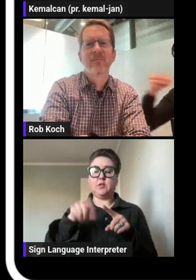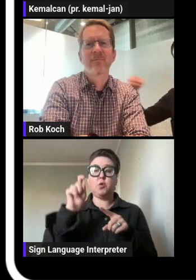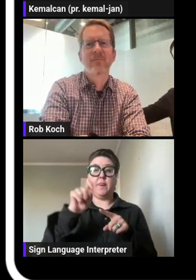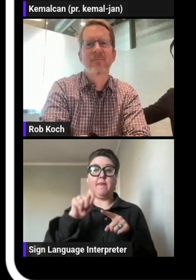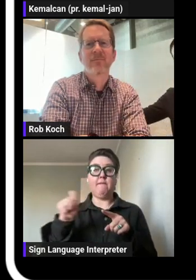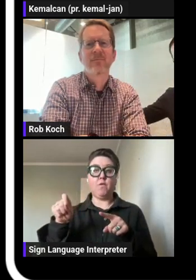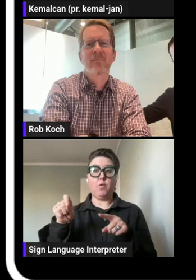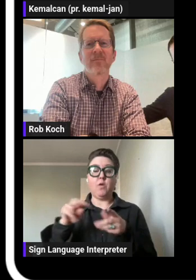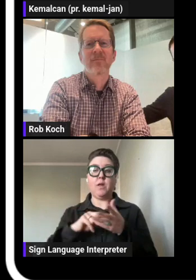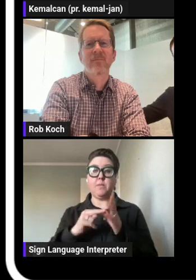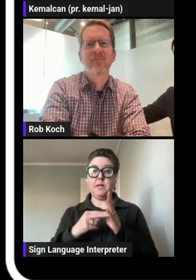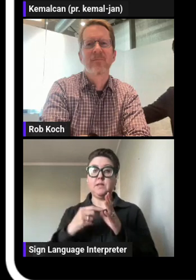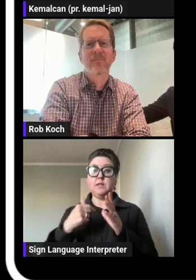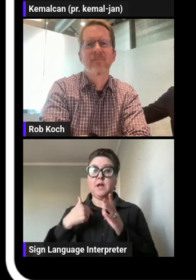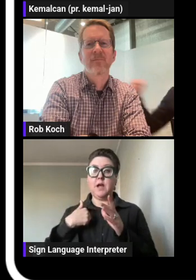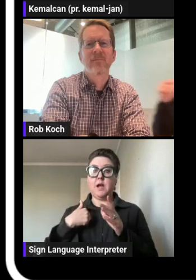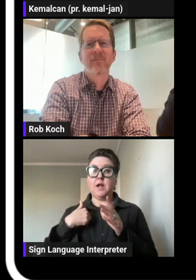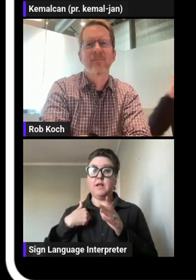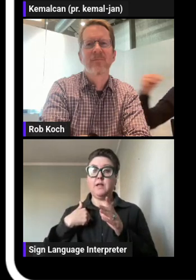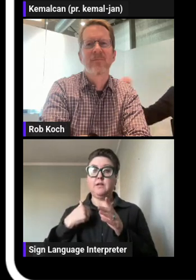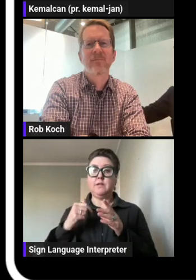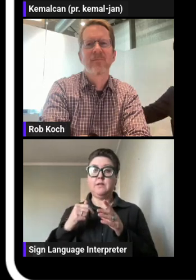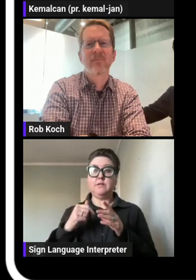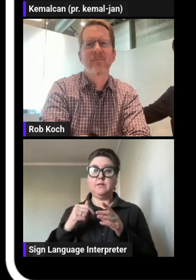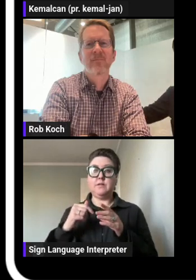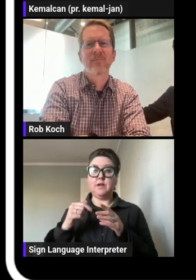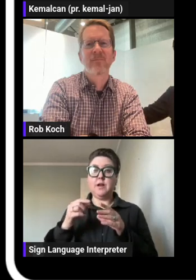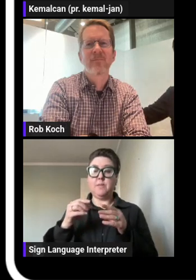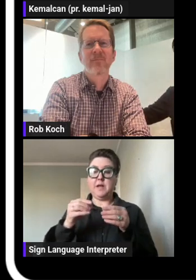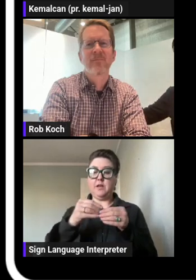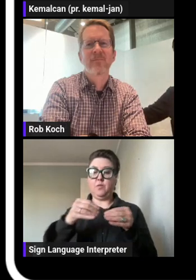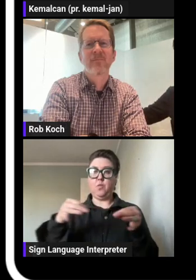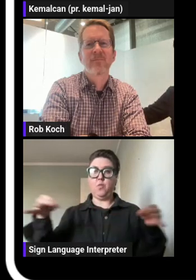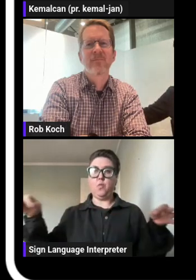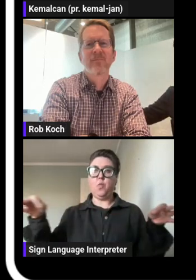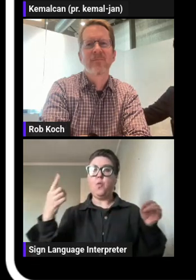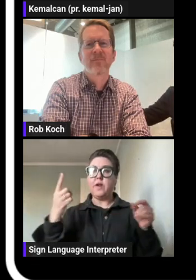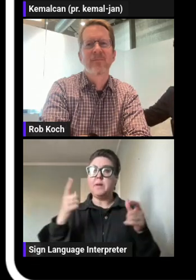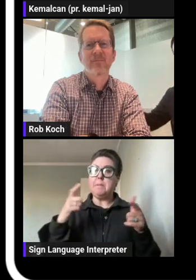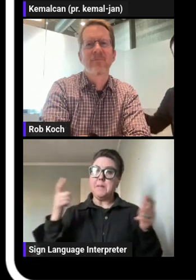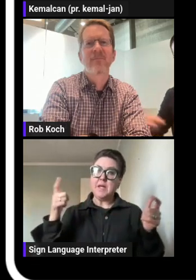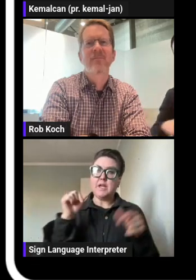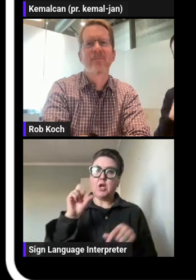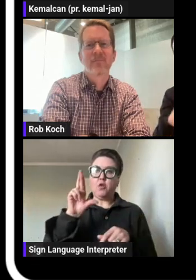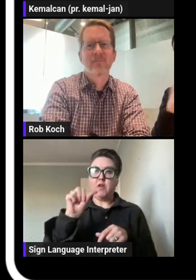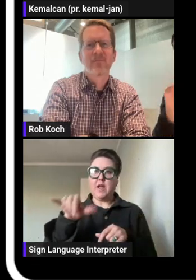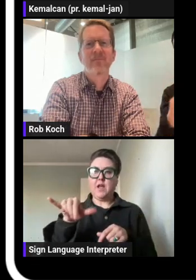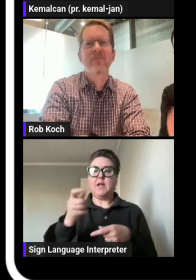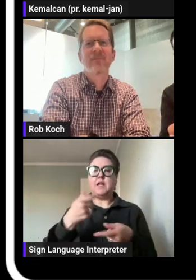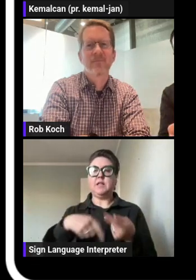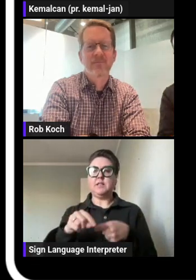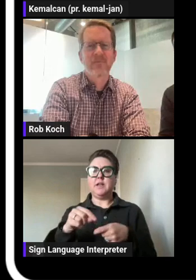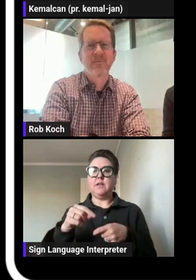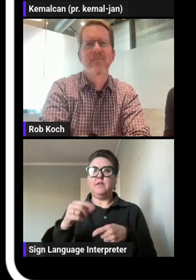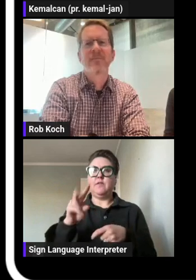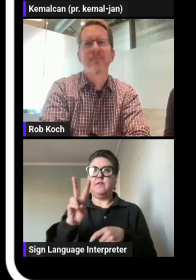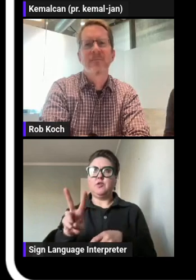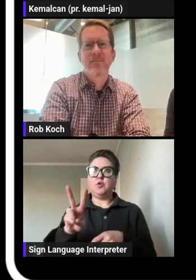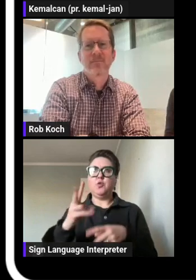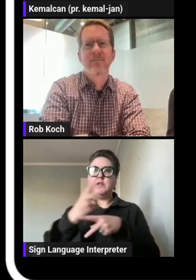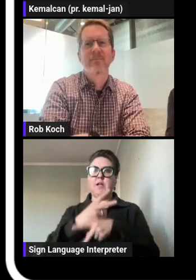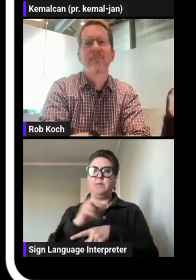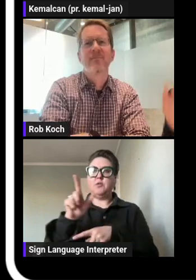I unraveled it and make it one big array. Instead of 2 times 21, I